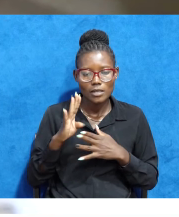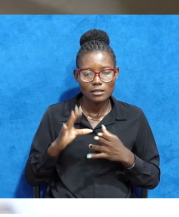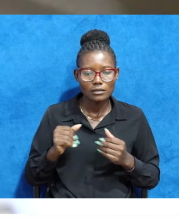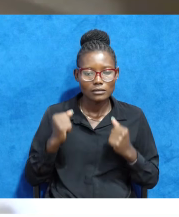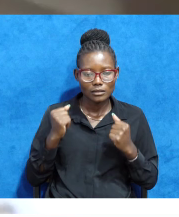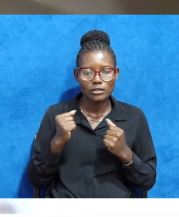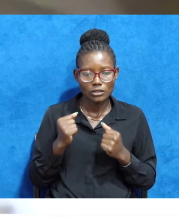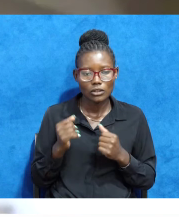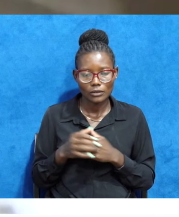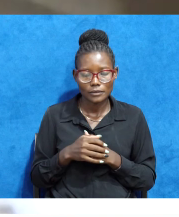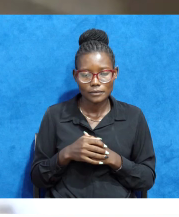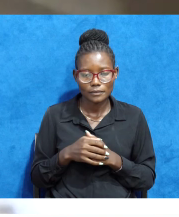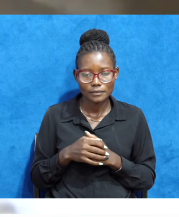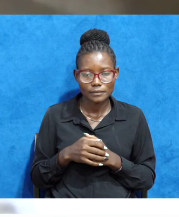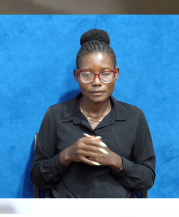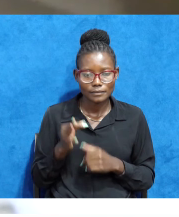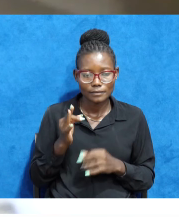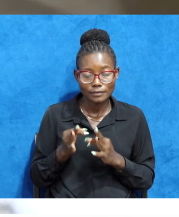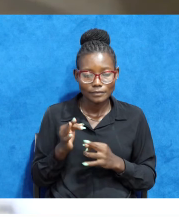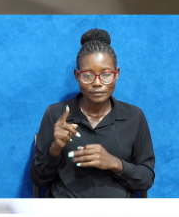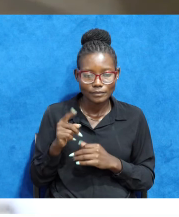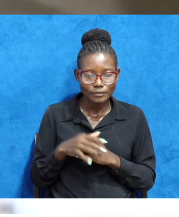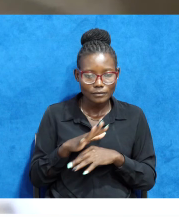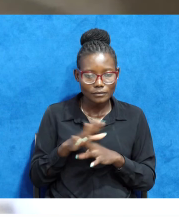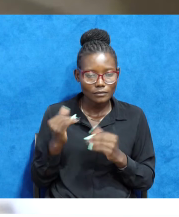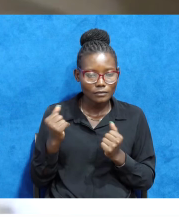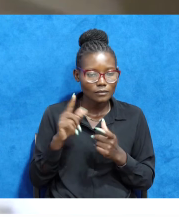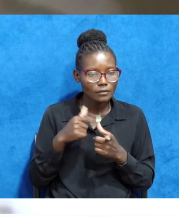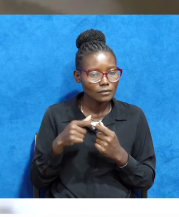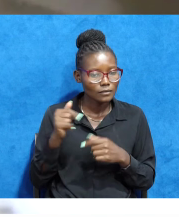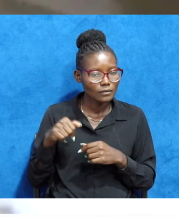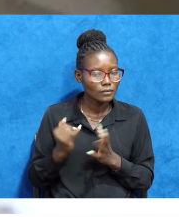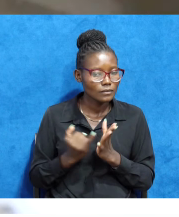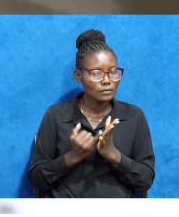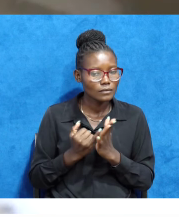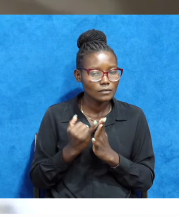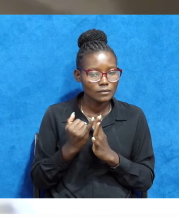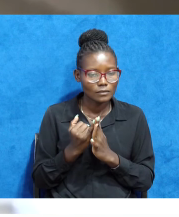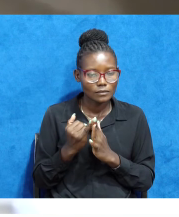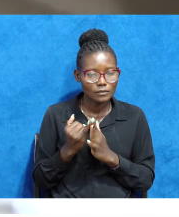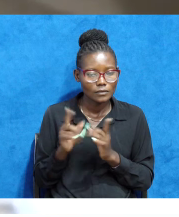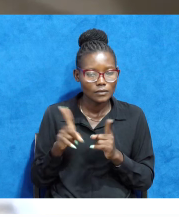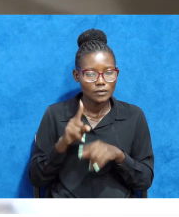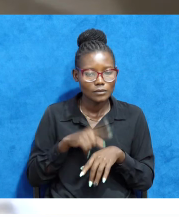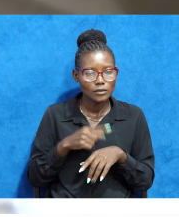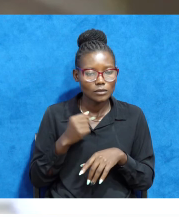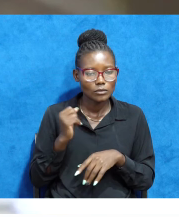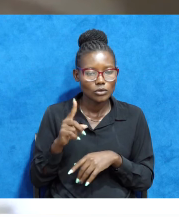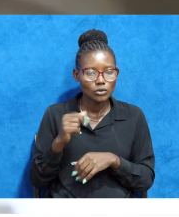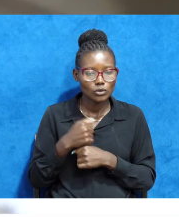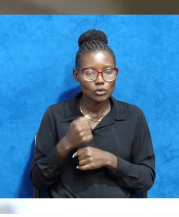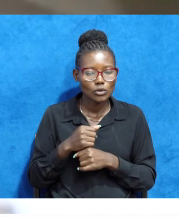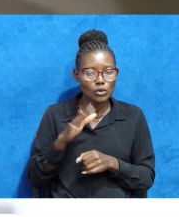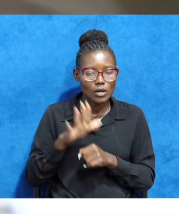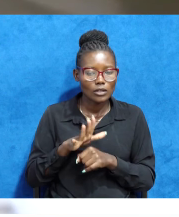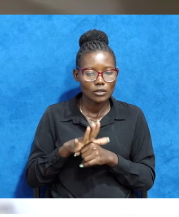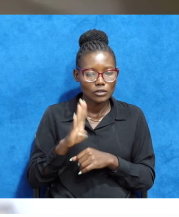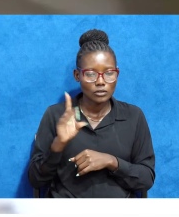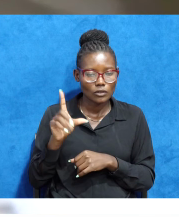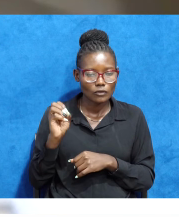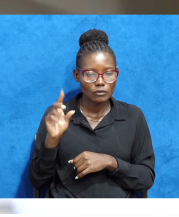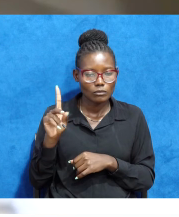bottom part of the pull, which could be pretty fatiguing. Like it's low back could be involved in that. So there's no substitute for being